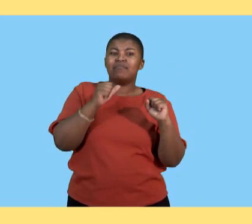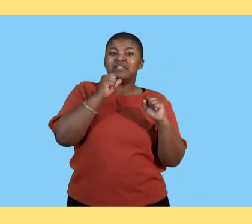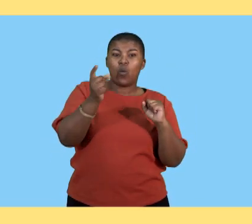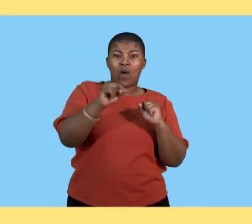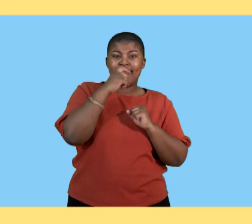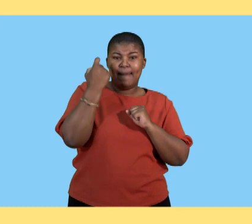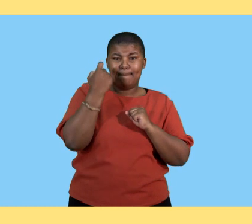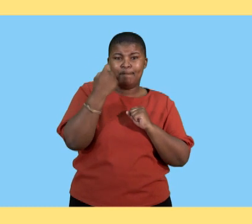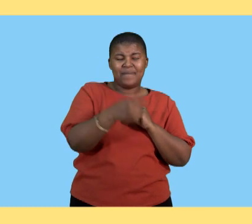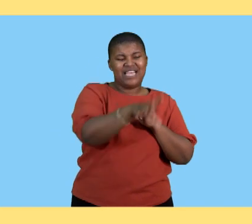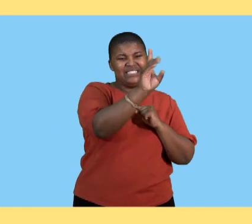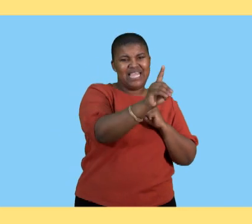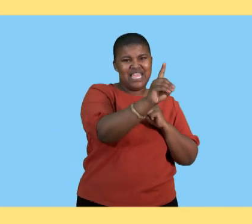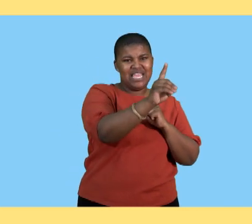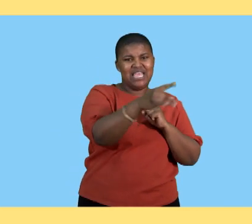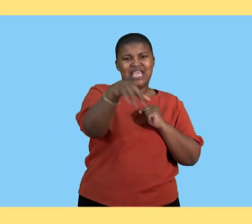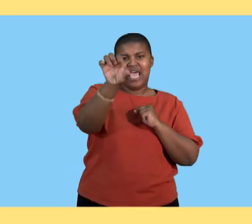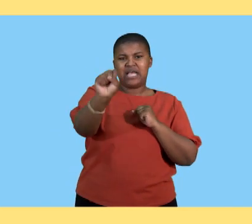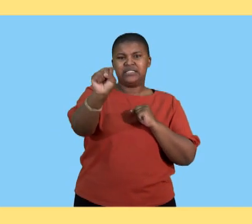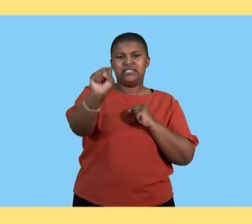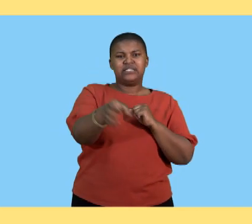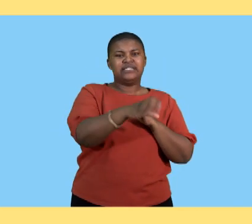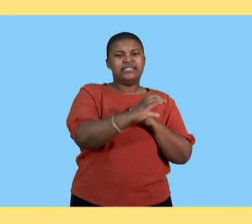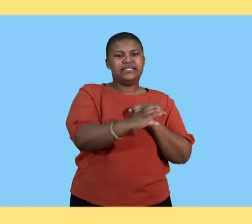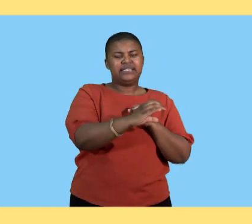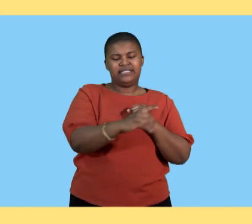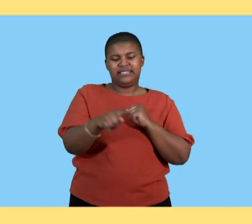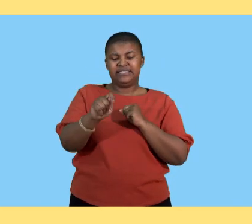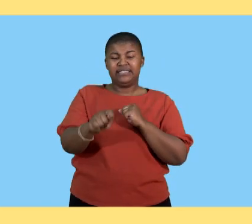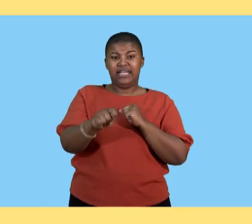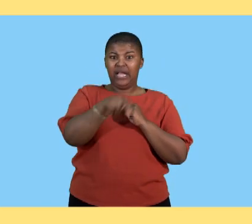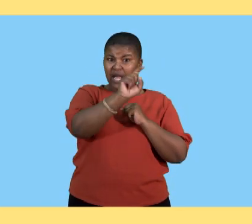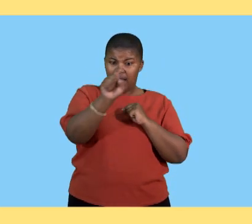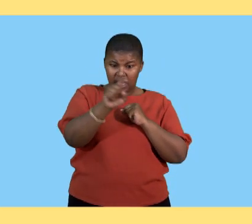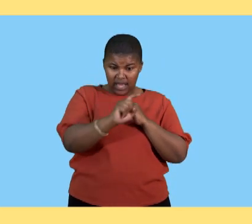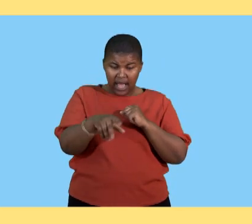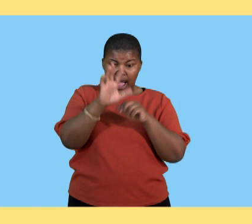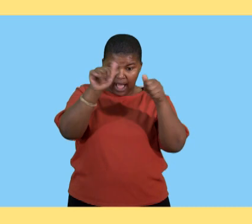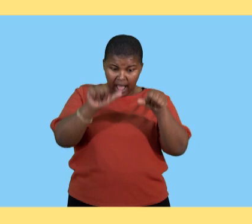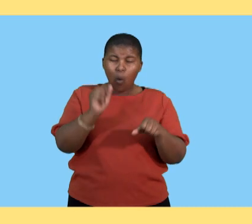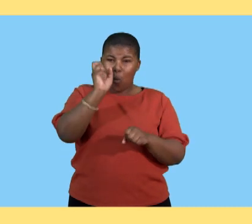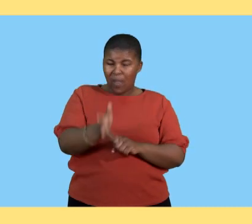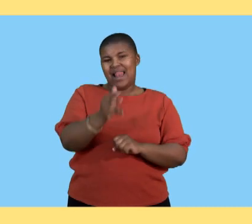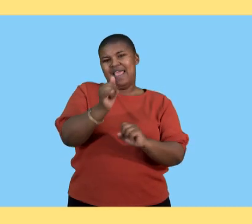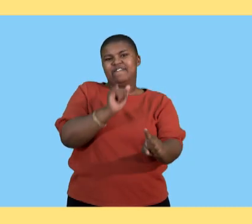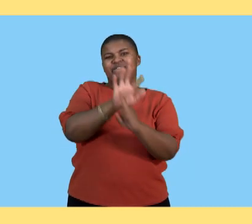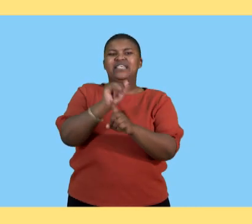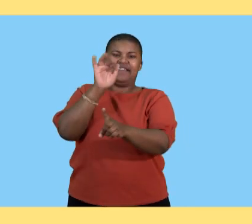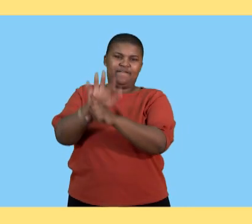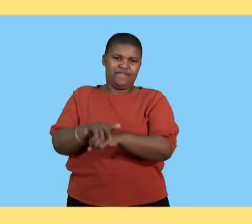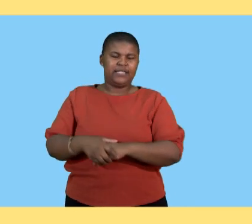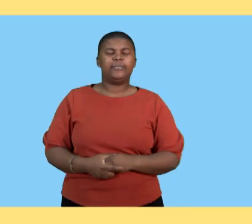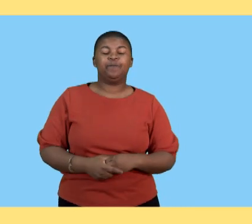the diskette. I will say diskette. So 4 accounts will be affected. That